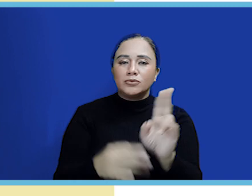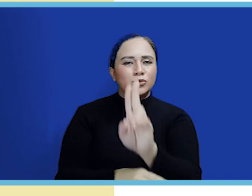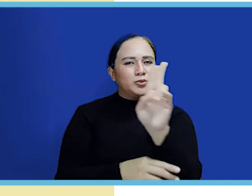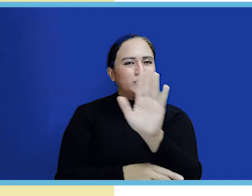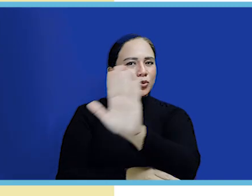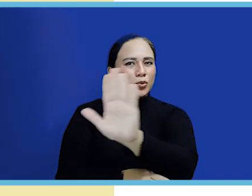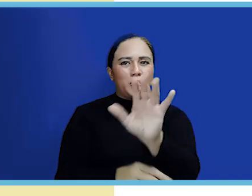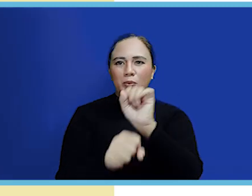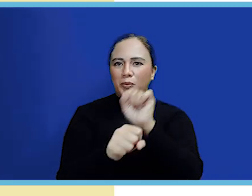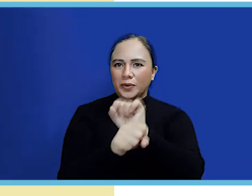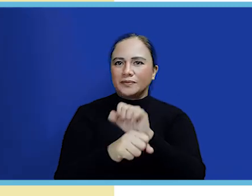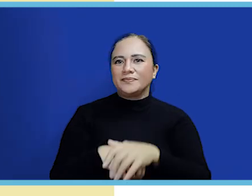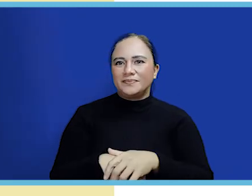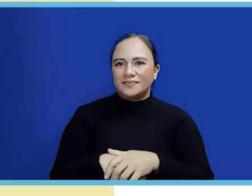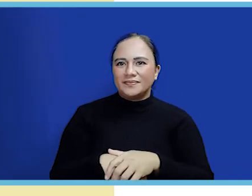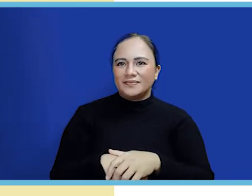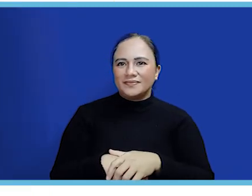currently applying in your work?